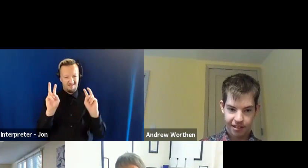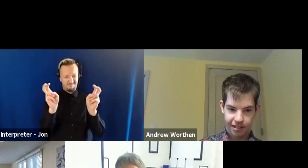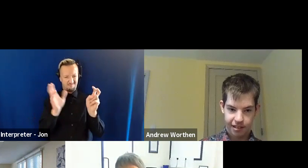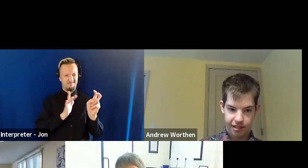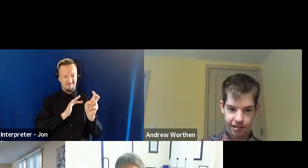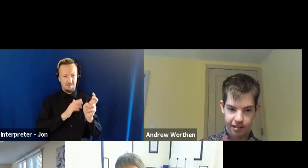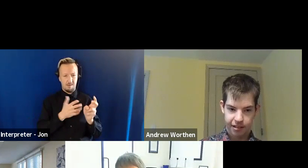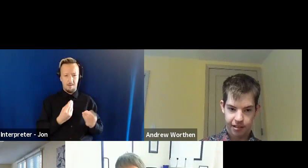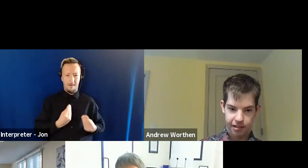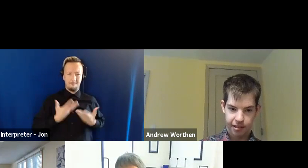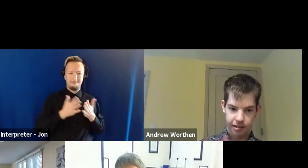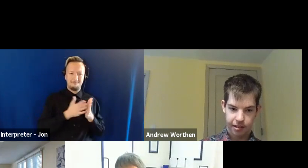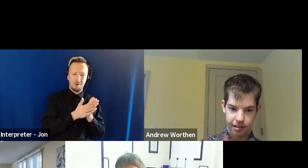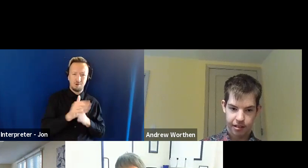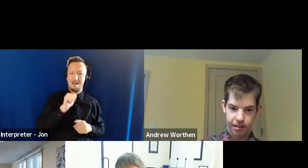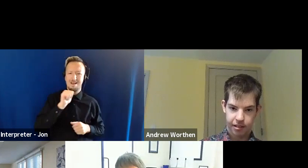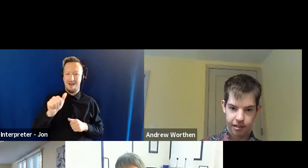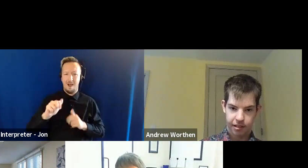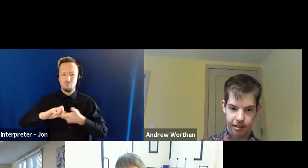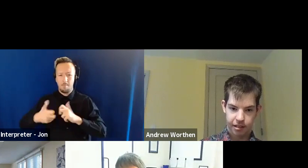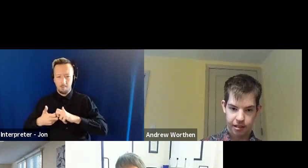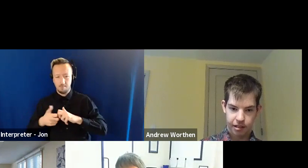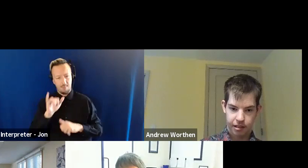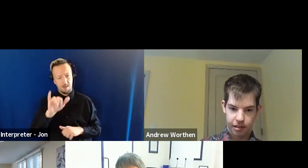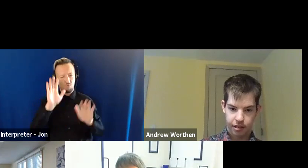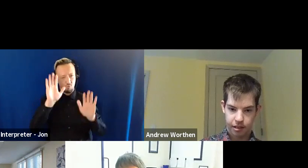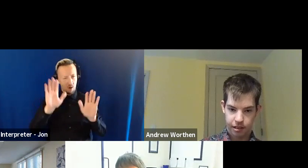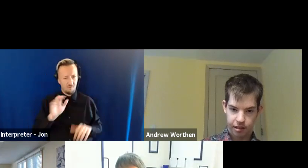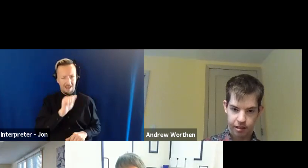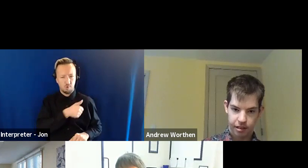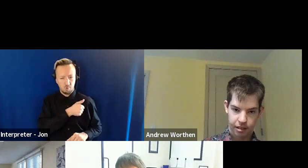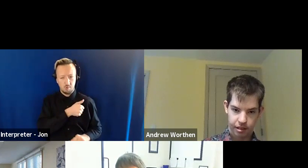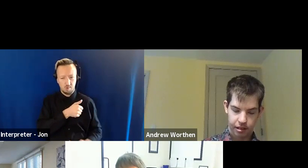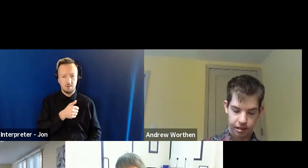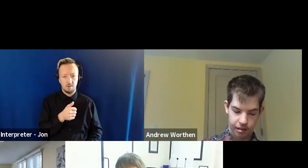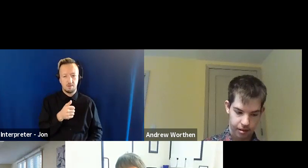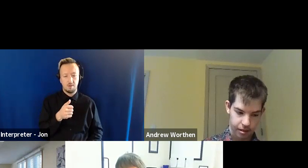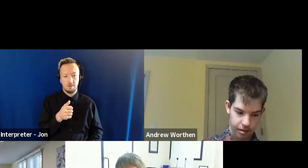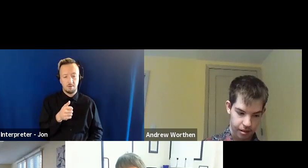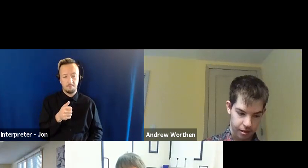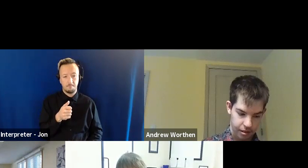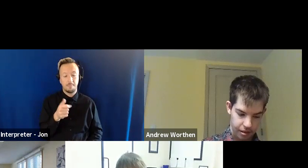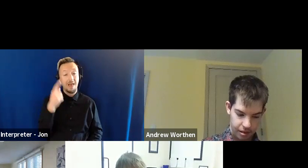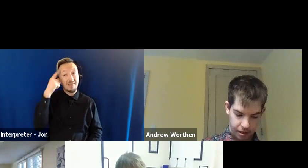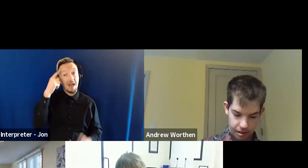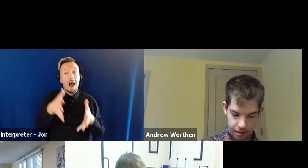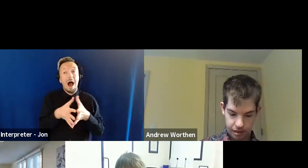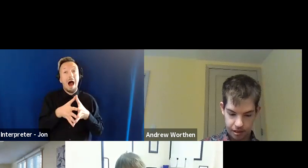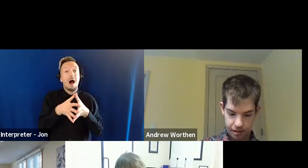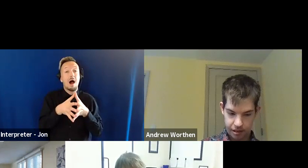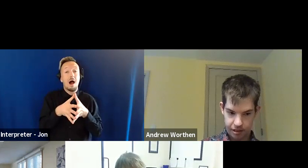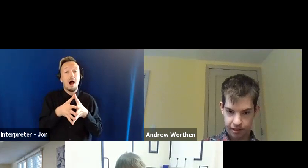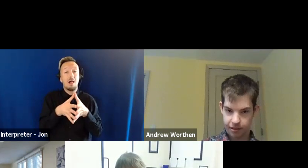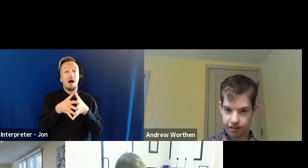and I appreciate the attitude behind it. I think it's fantastic. And I think a lot of that, what